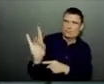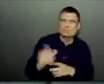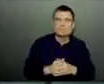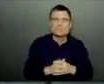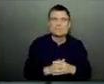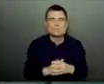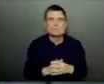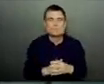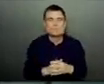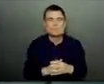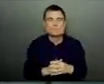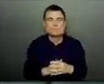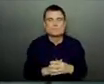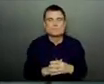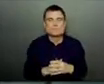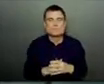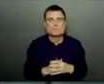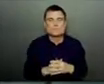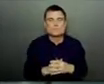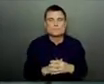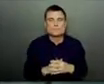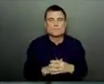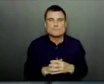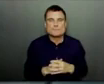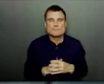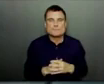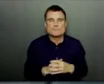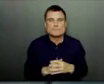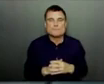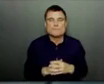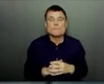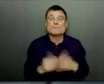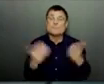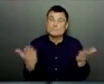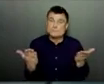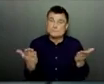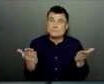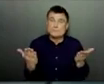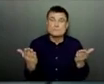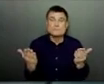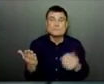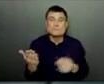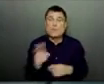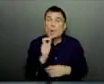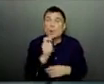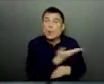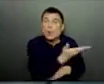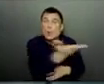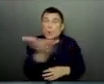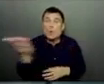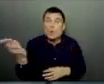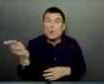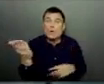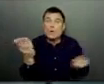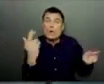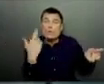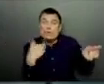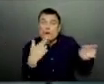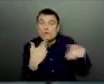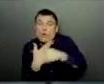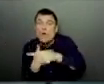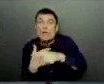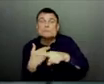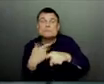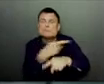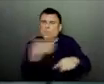that they can operate safely and that we can use and benefit from them. But right now, we need to